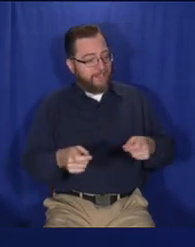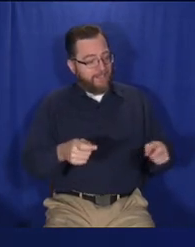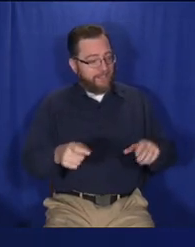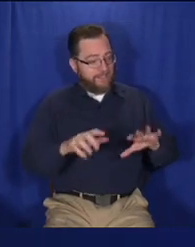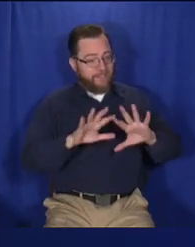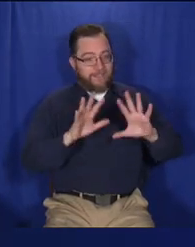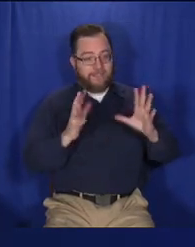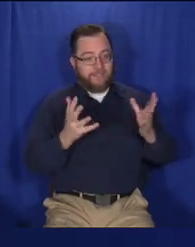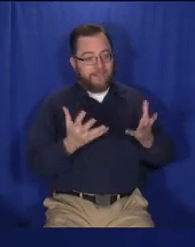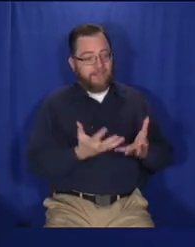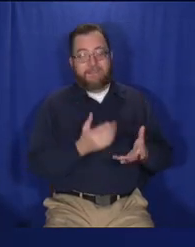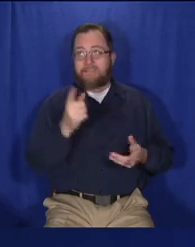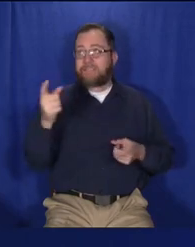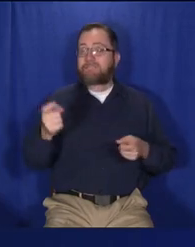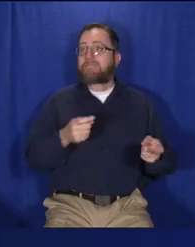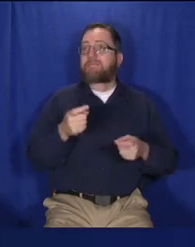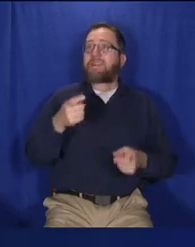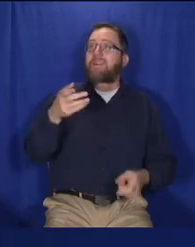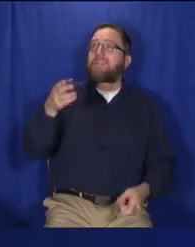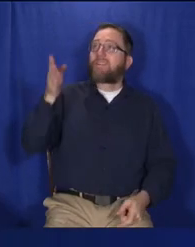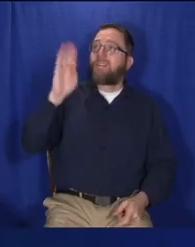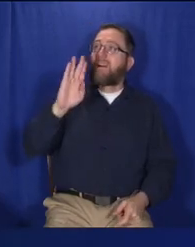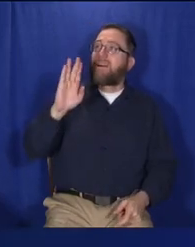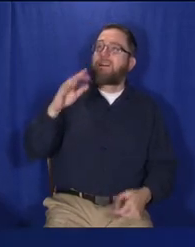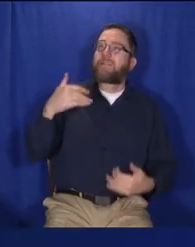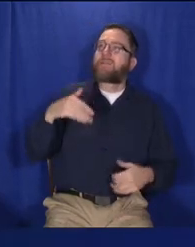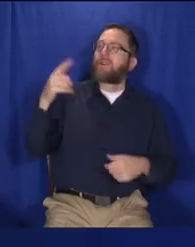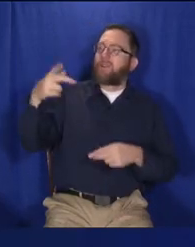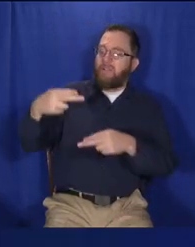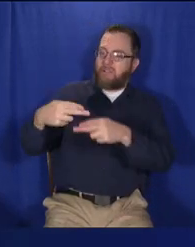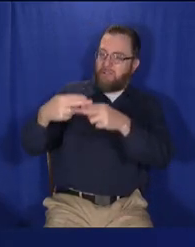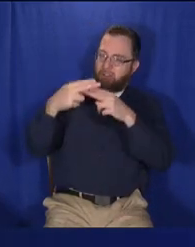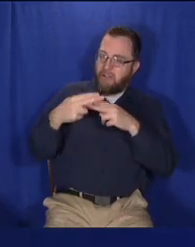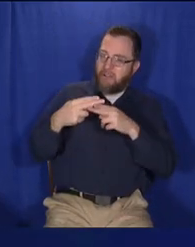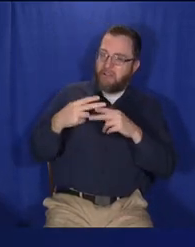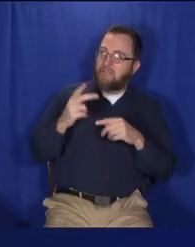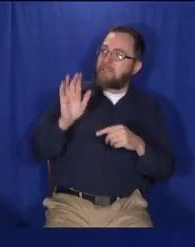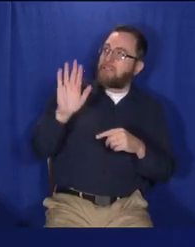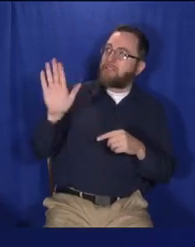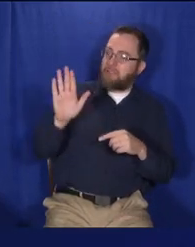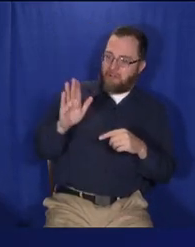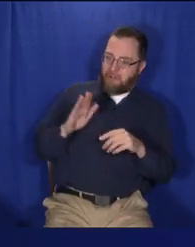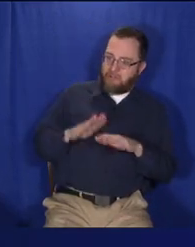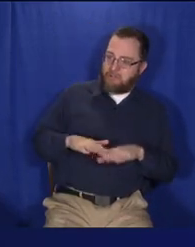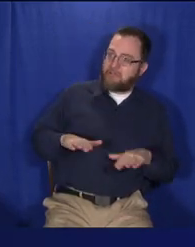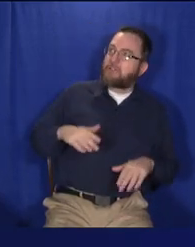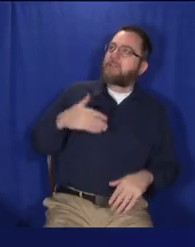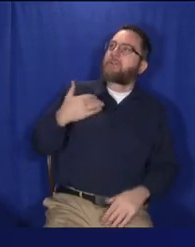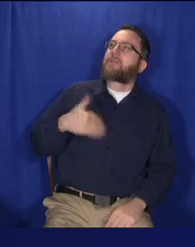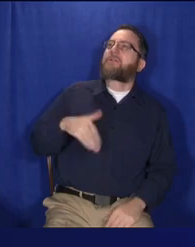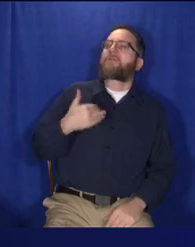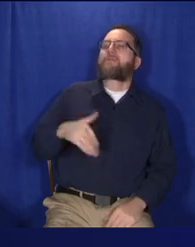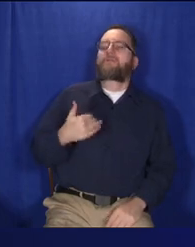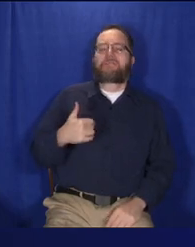God who hears us and who calls us his children. And so we have no reason to fear today, God.